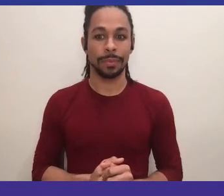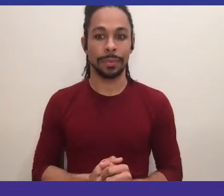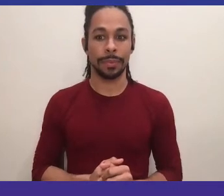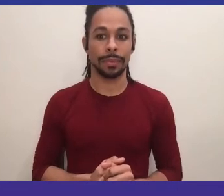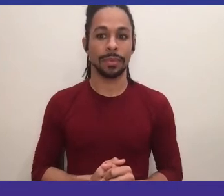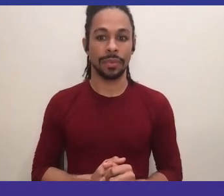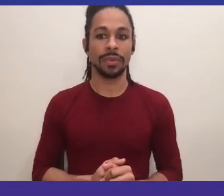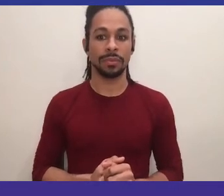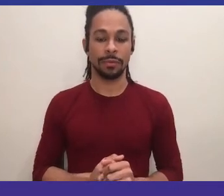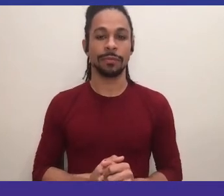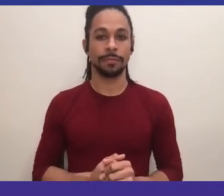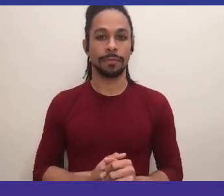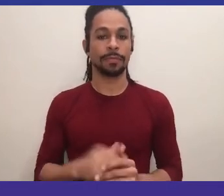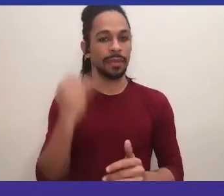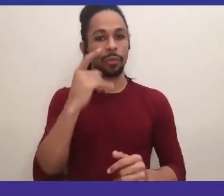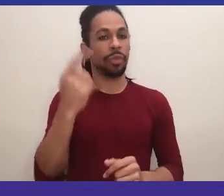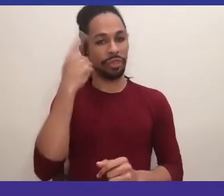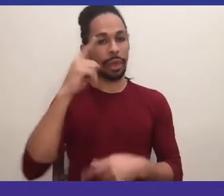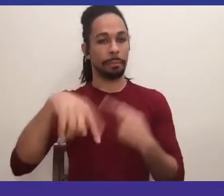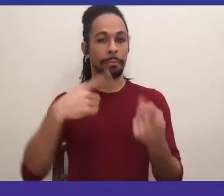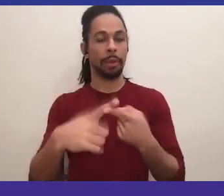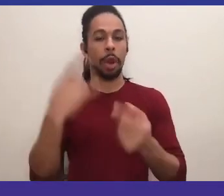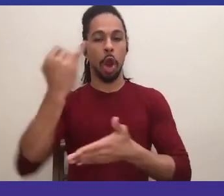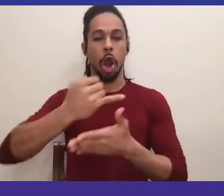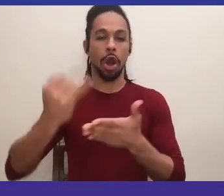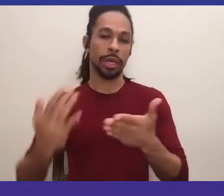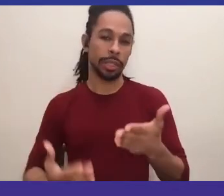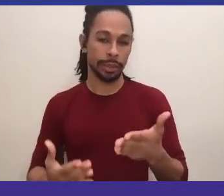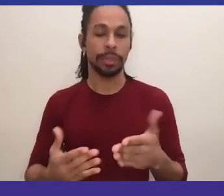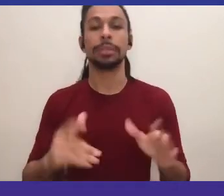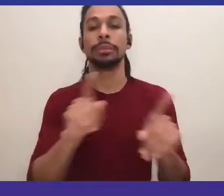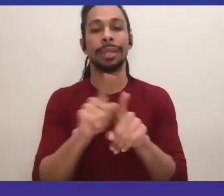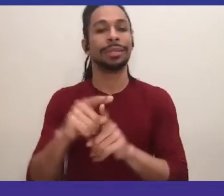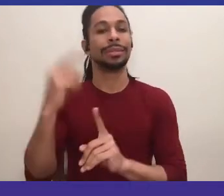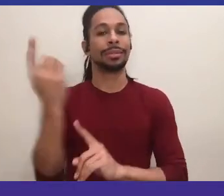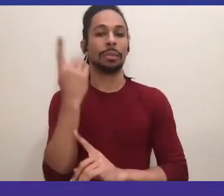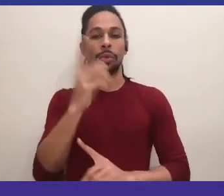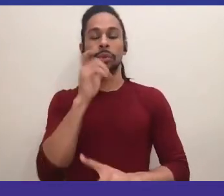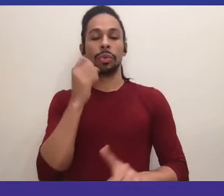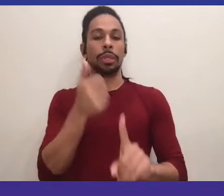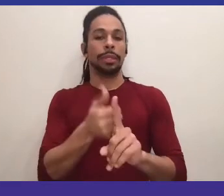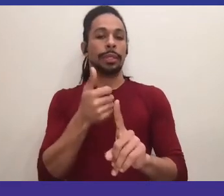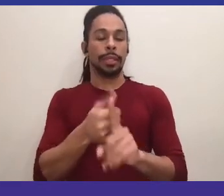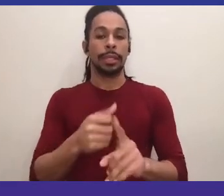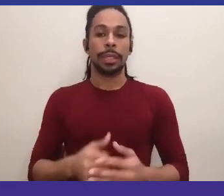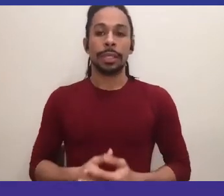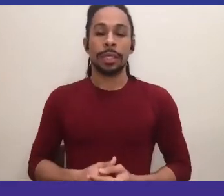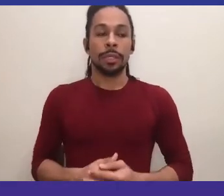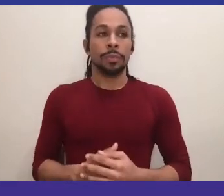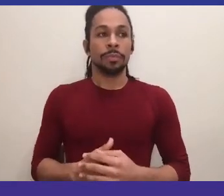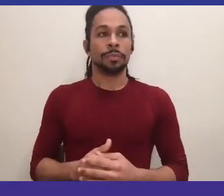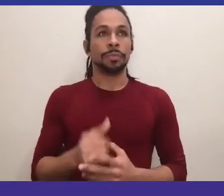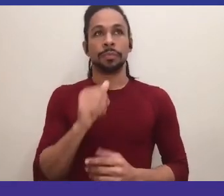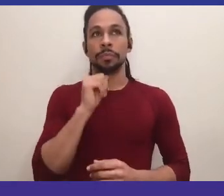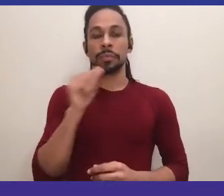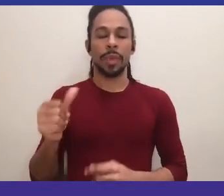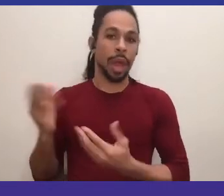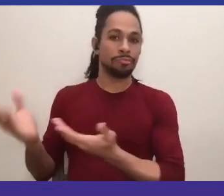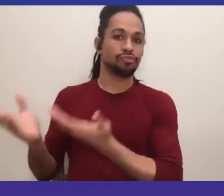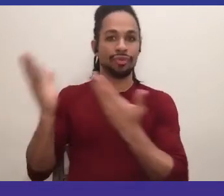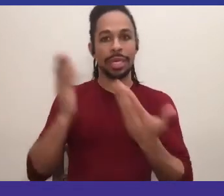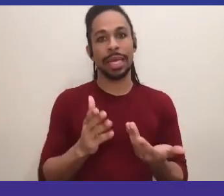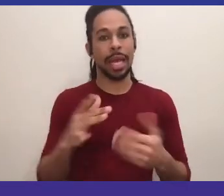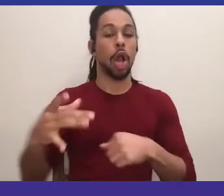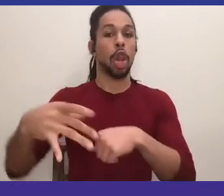an artist as somebody who is not bringing a